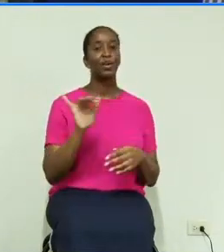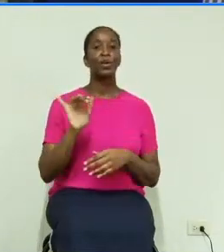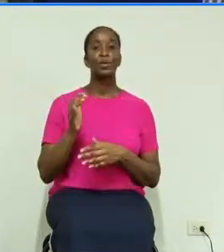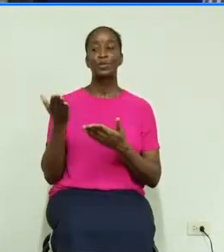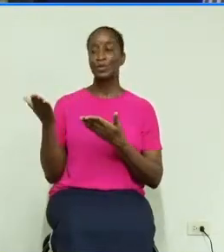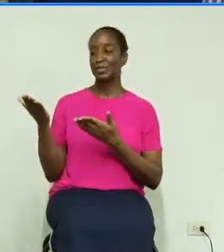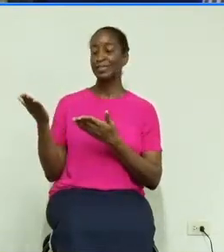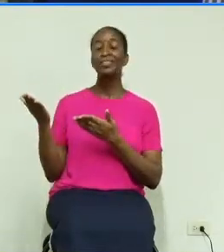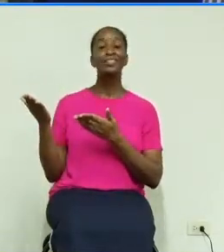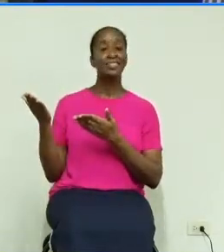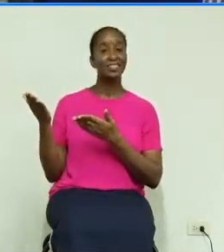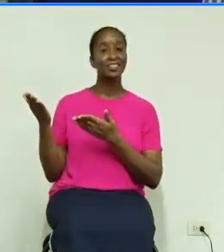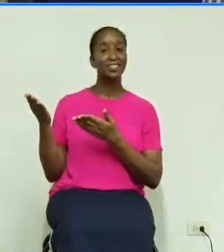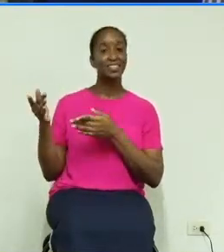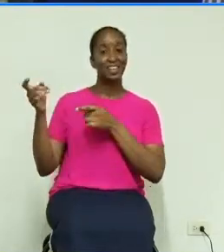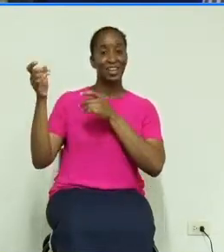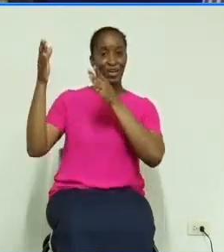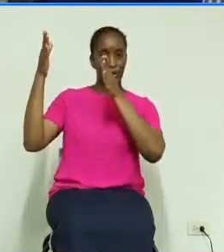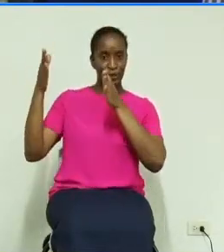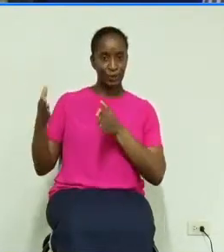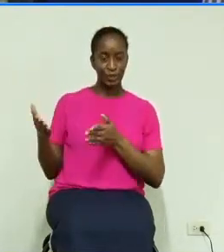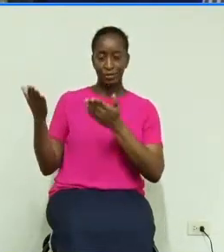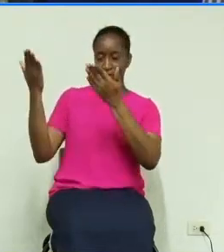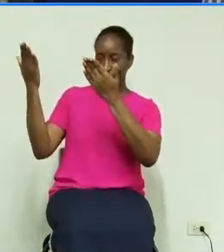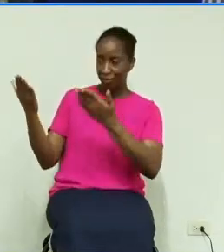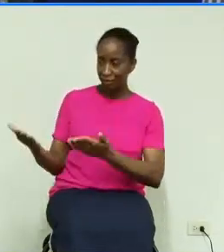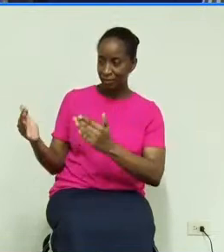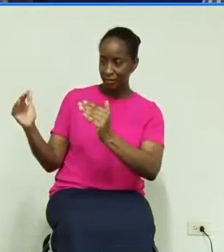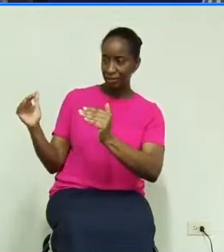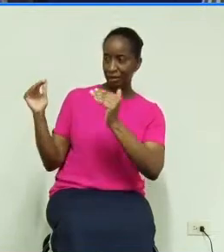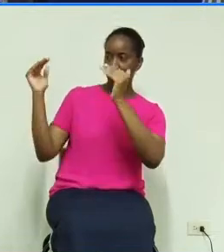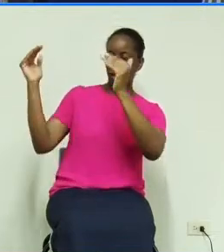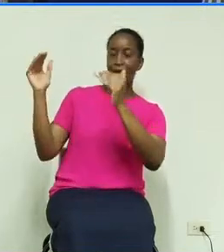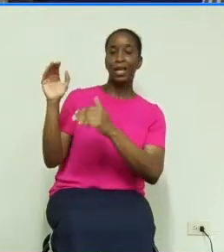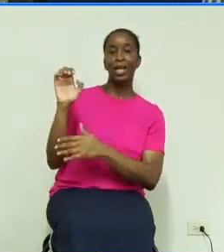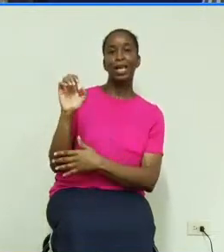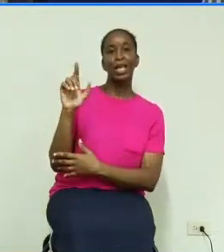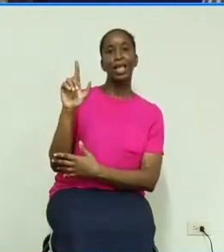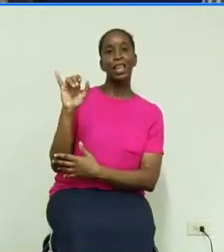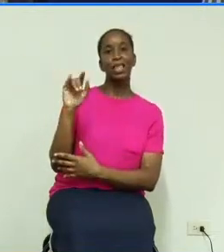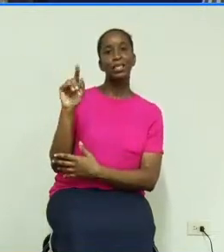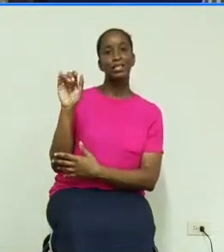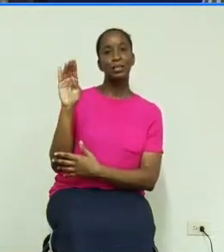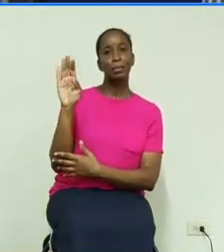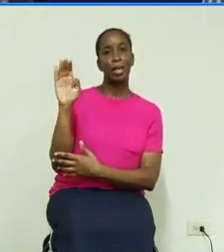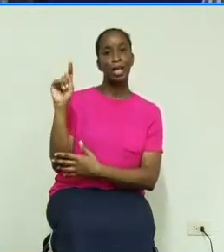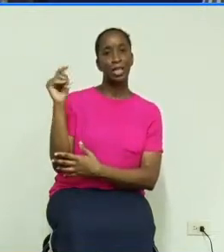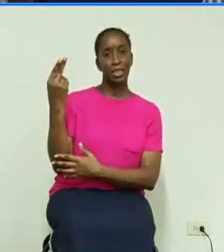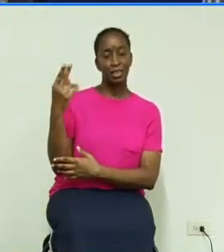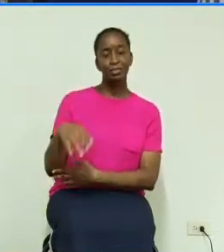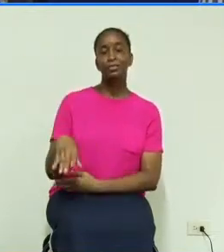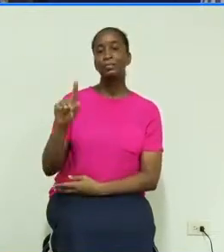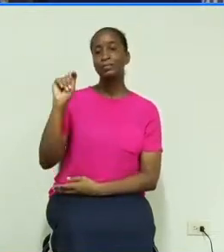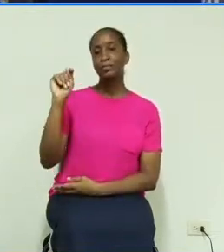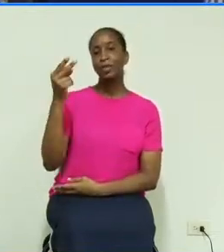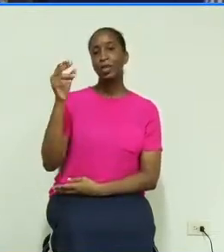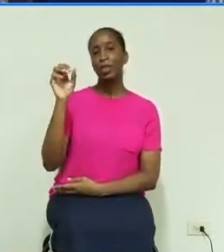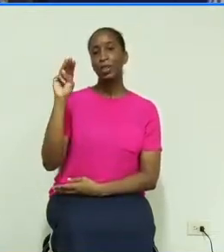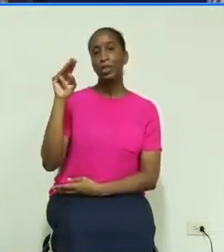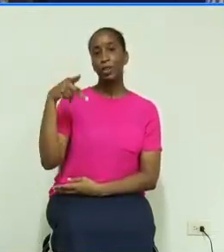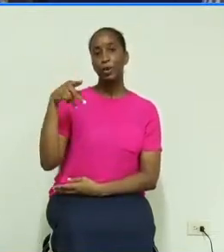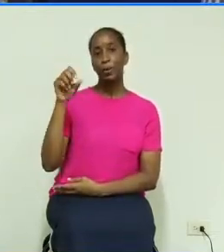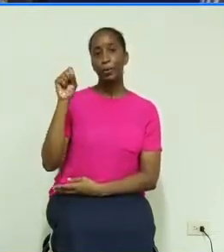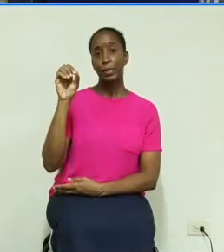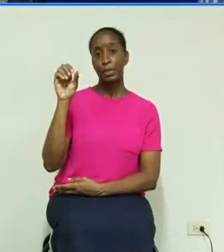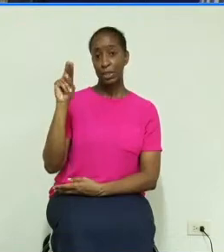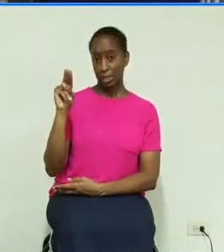Her Excellency Elizabeth Thompson, and we look forward to you joining us either here or